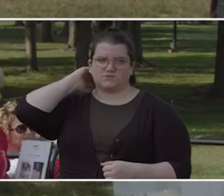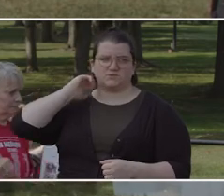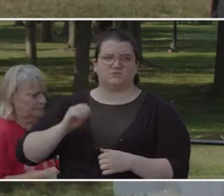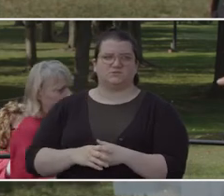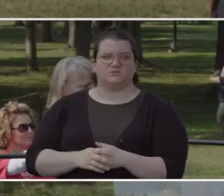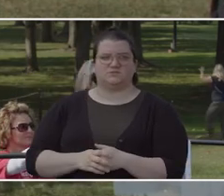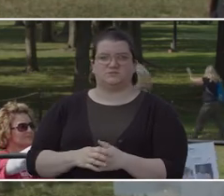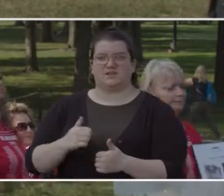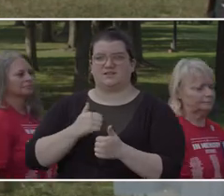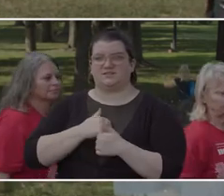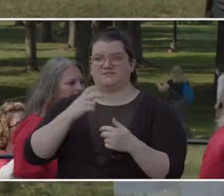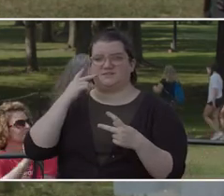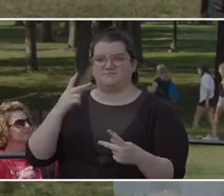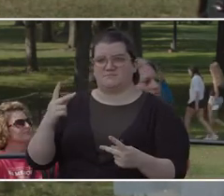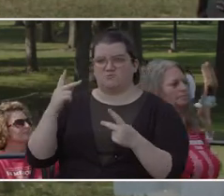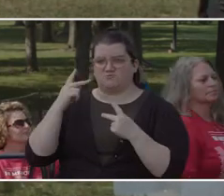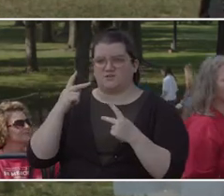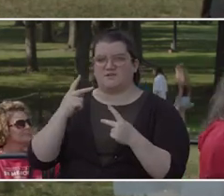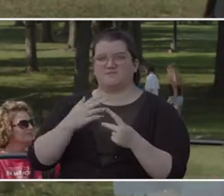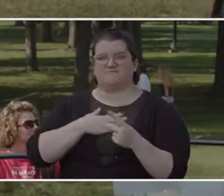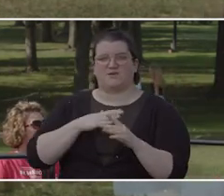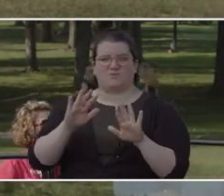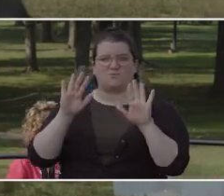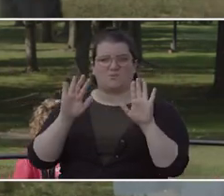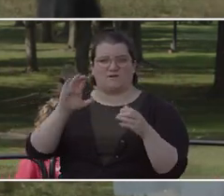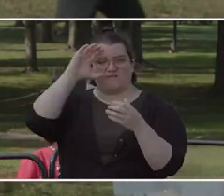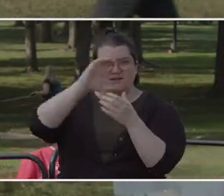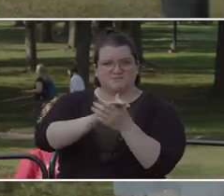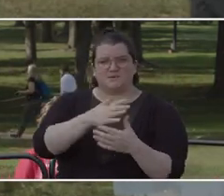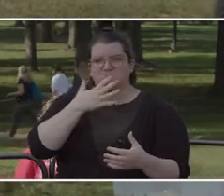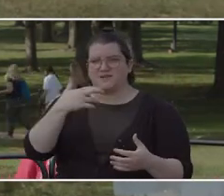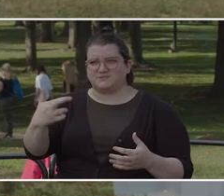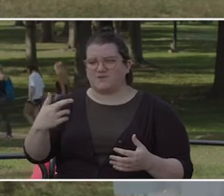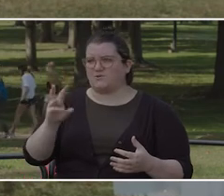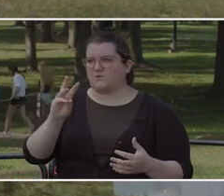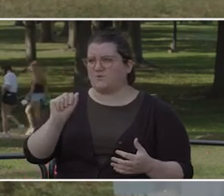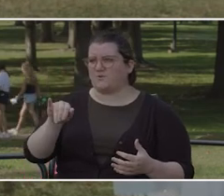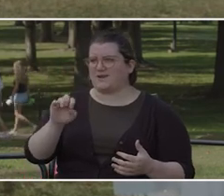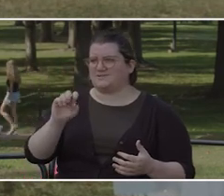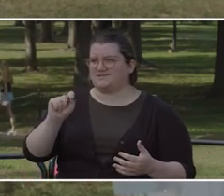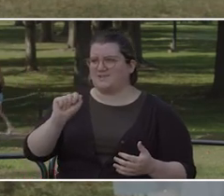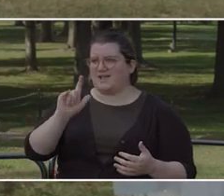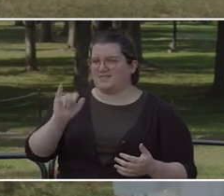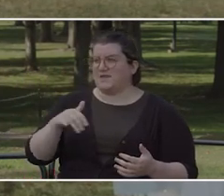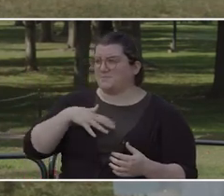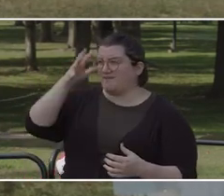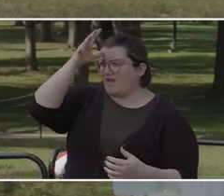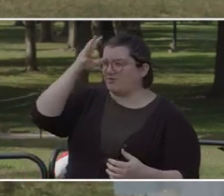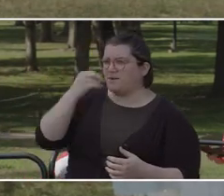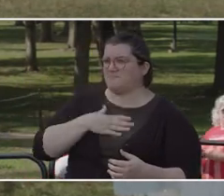In loving memory of my wonderful husband and best friend, Wayne Talley. My father and my